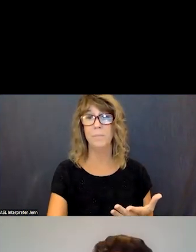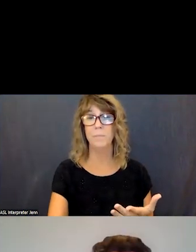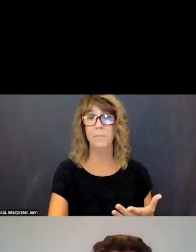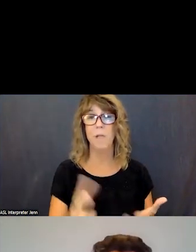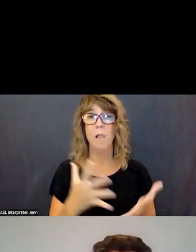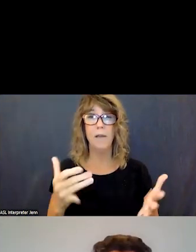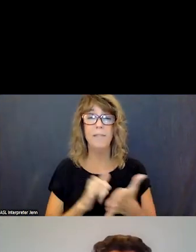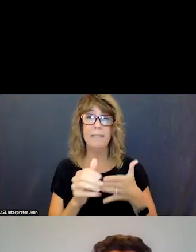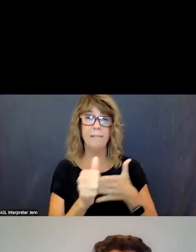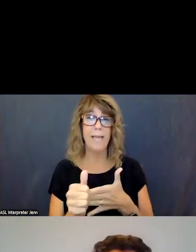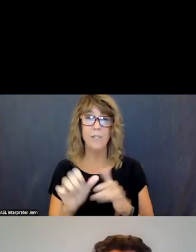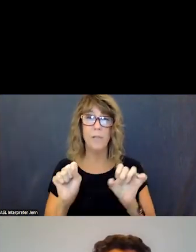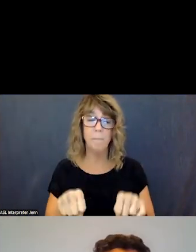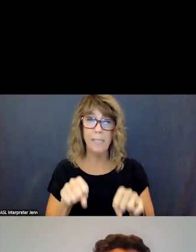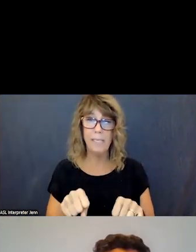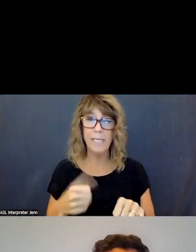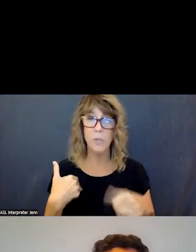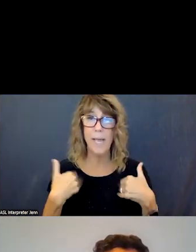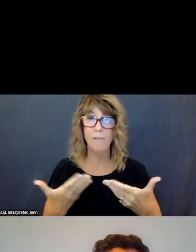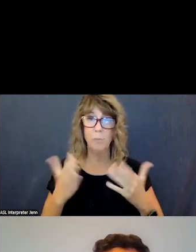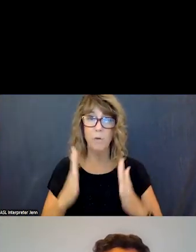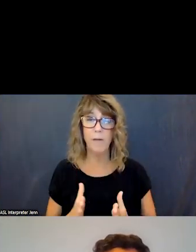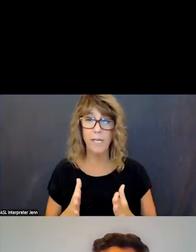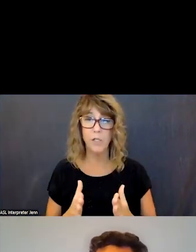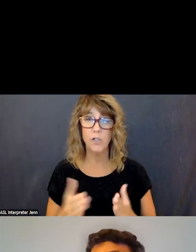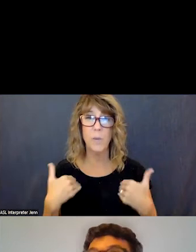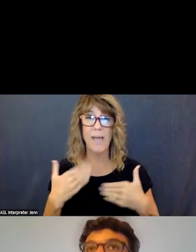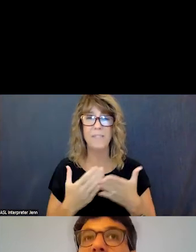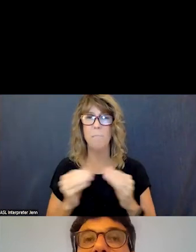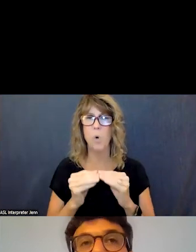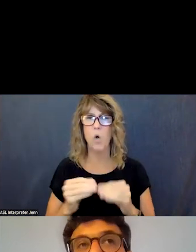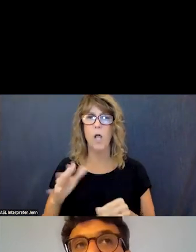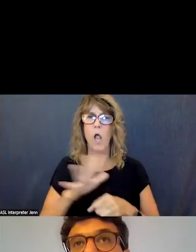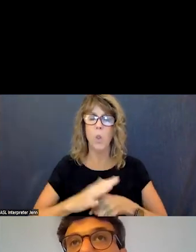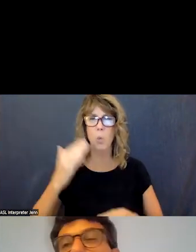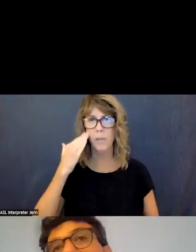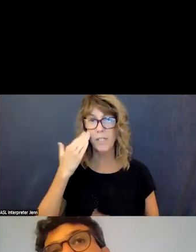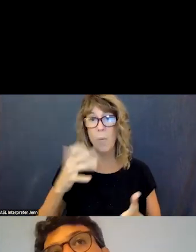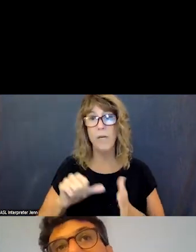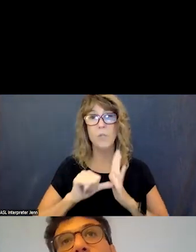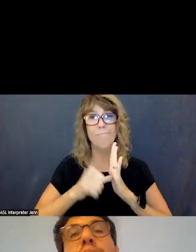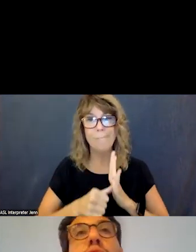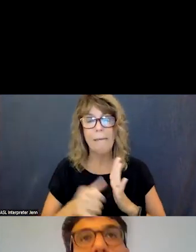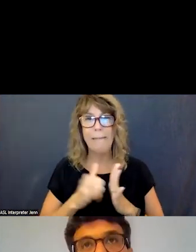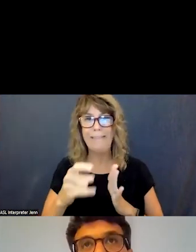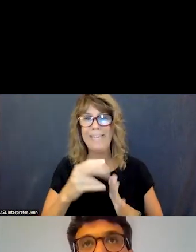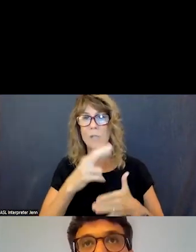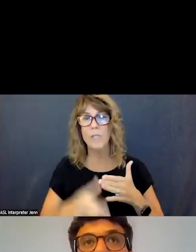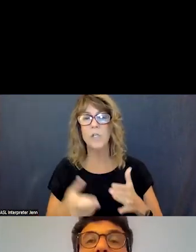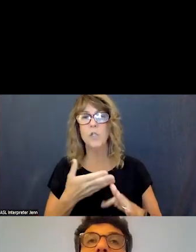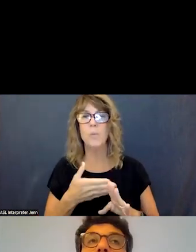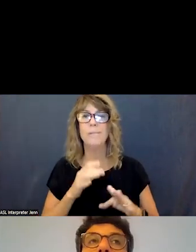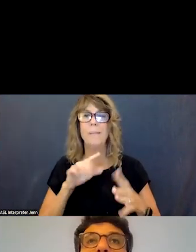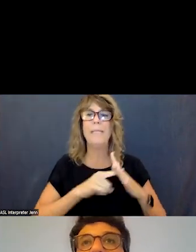and the ability to get providers with solid local knowledge. Again, I want to highlight the fact that these results were earlier in the year prior to the